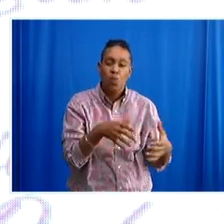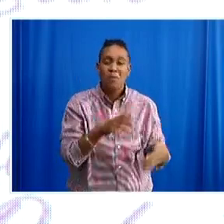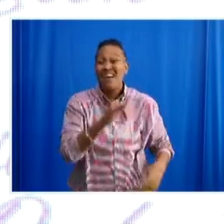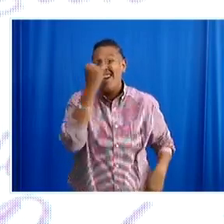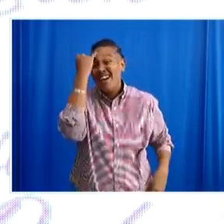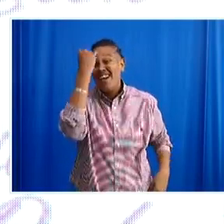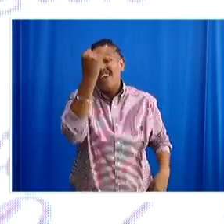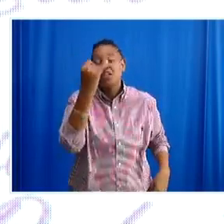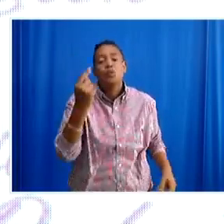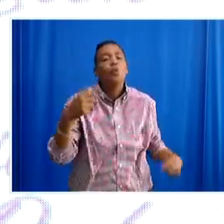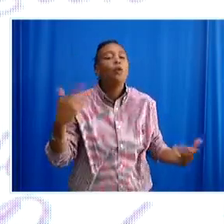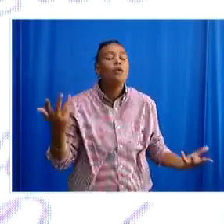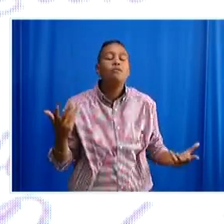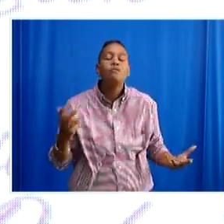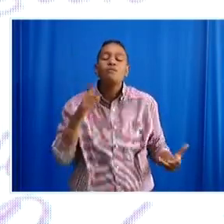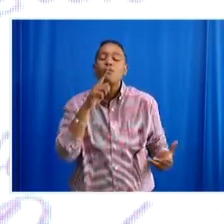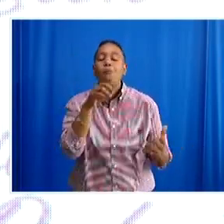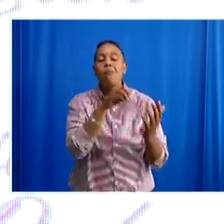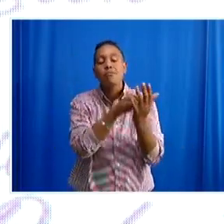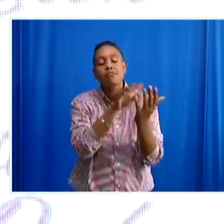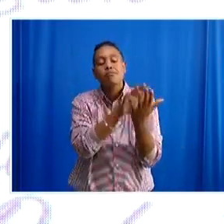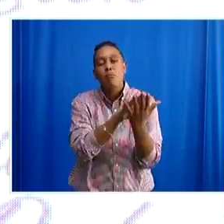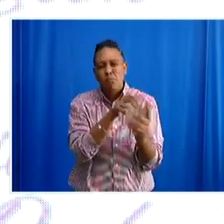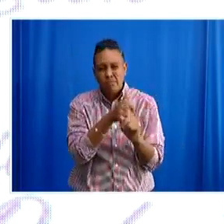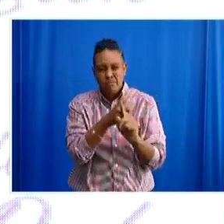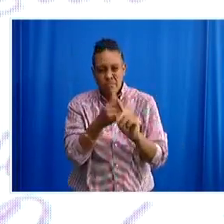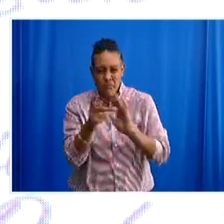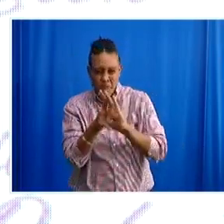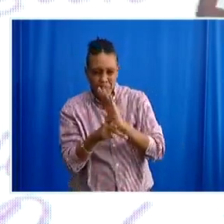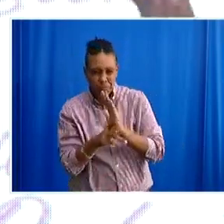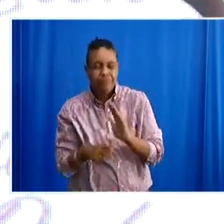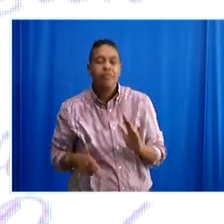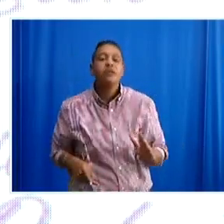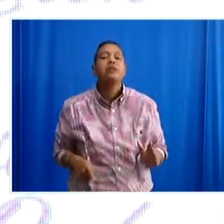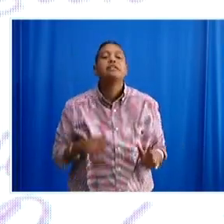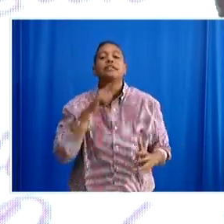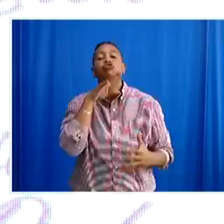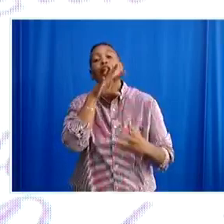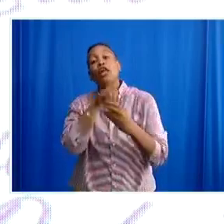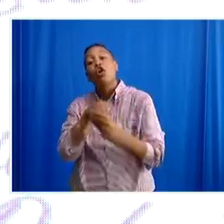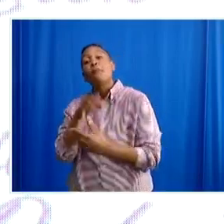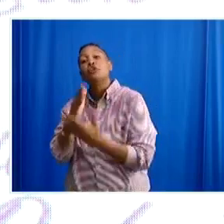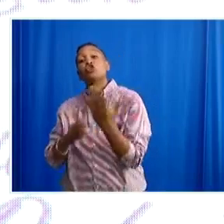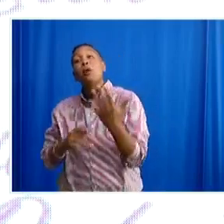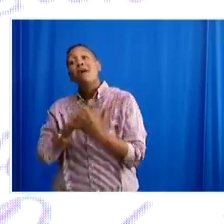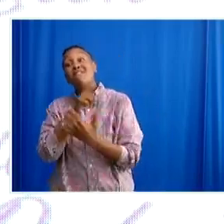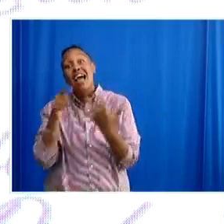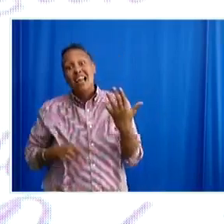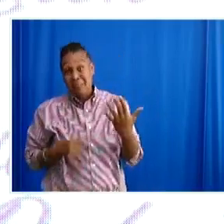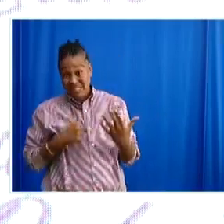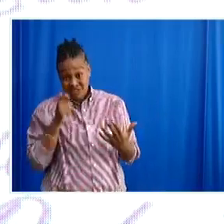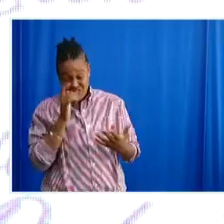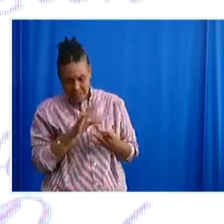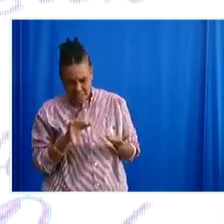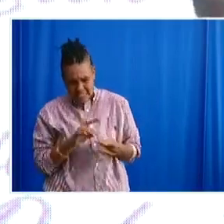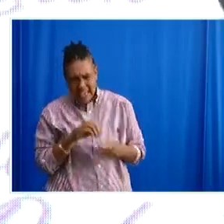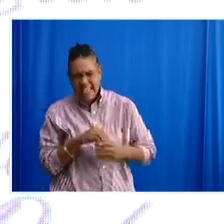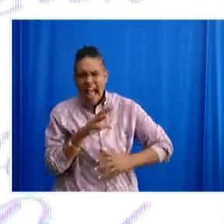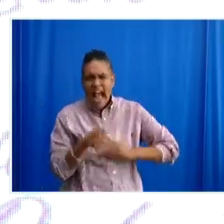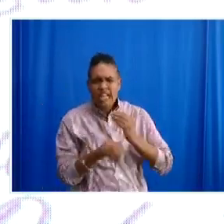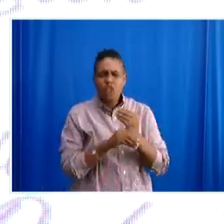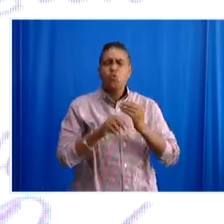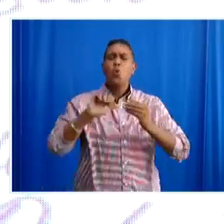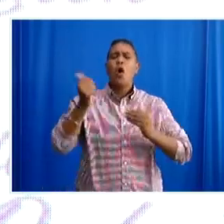idea is to table a policy that incorporates some of the elements that I've mentioned in addition to